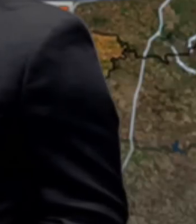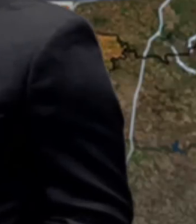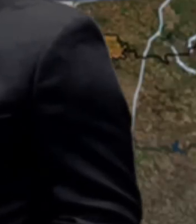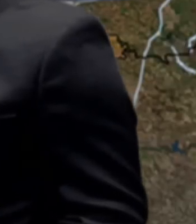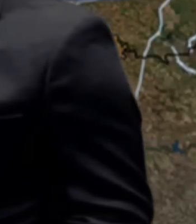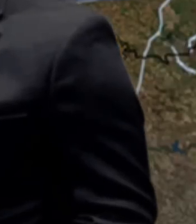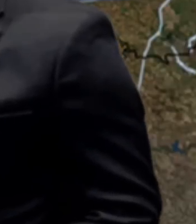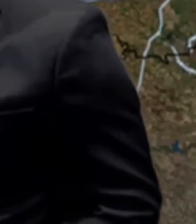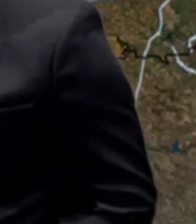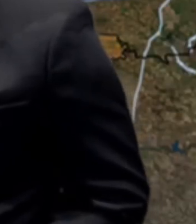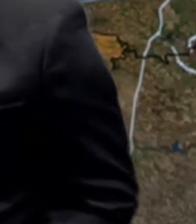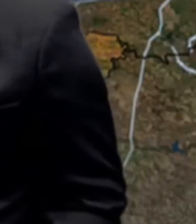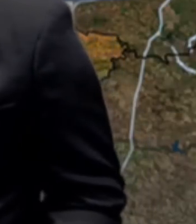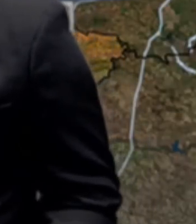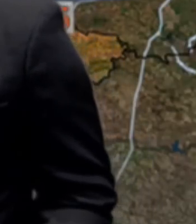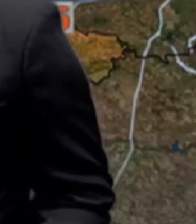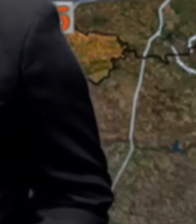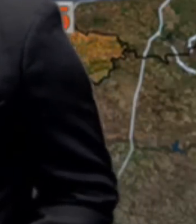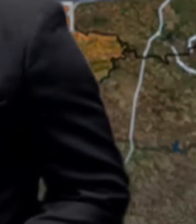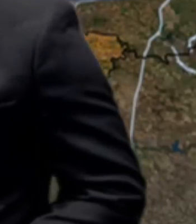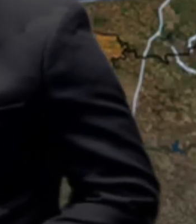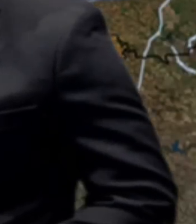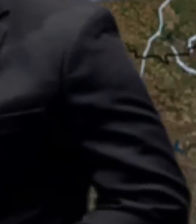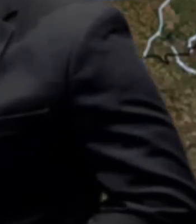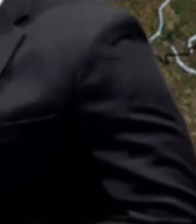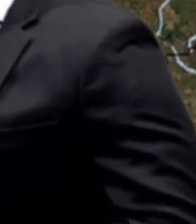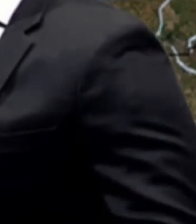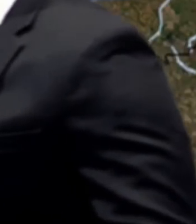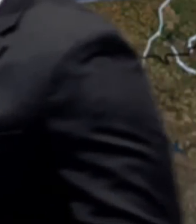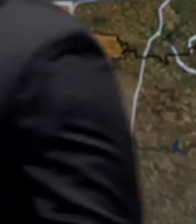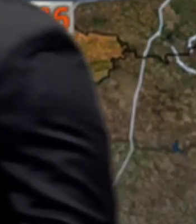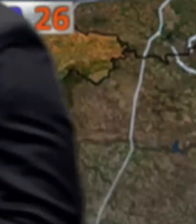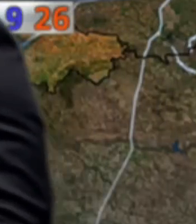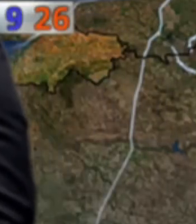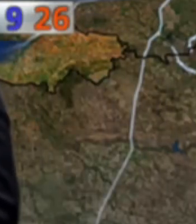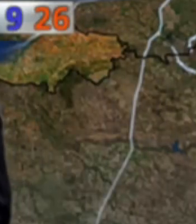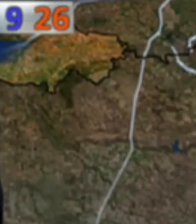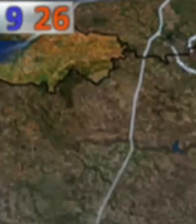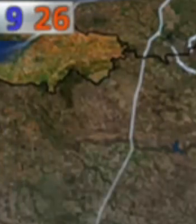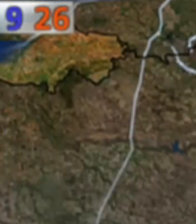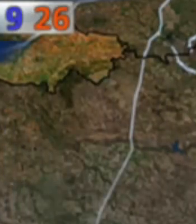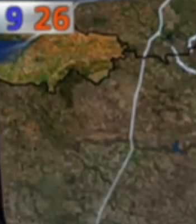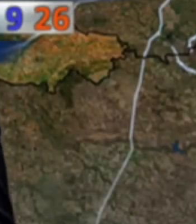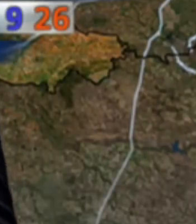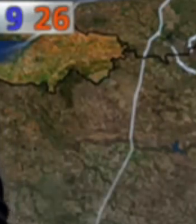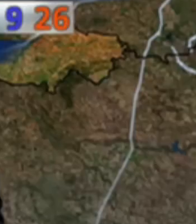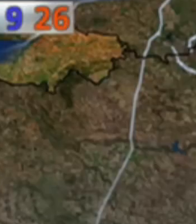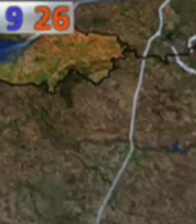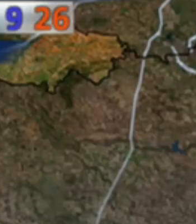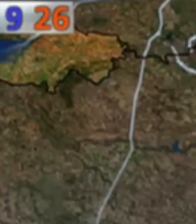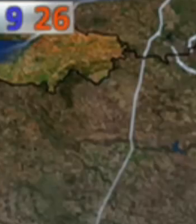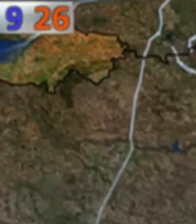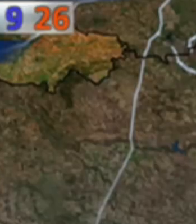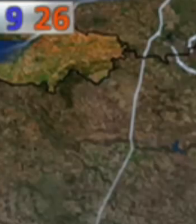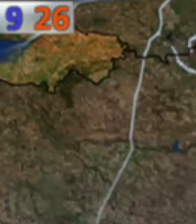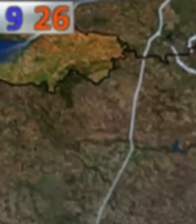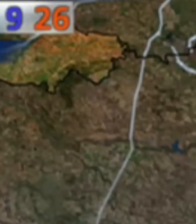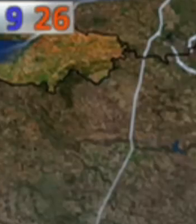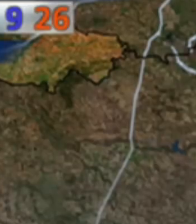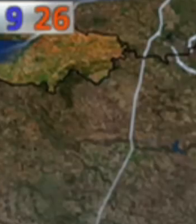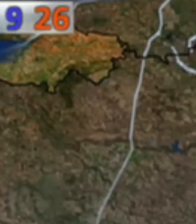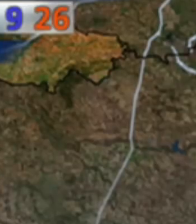ka Vryburg ho tla jwale ka Taung digrati di rita fela ho mashome a mabedi a mtse e re kaofela ha o shebile ka Toxka ho hlokomele re tla hlotshetse